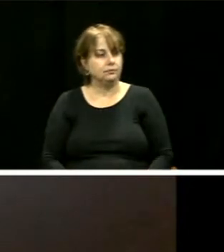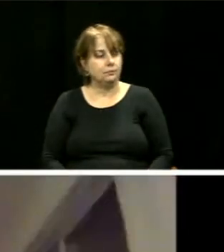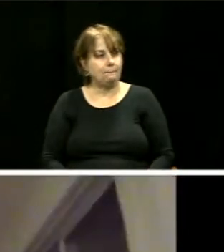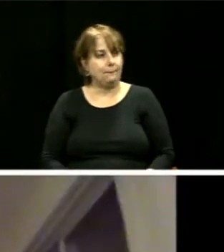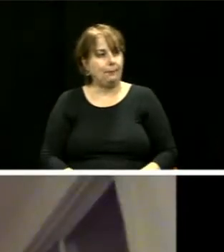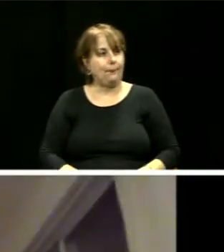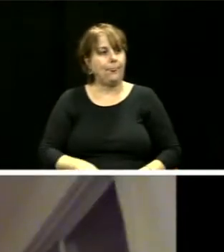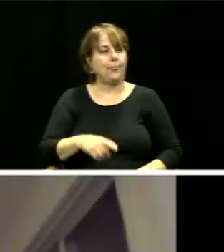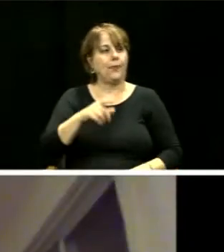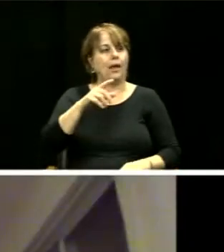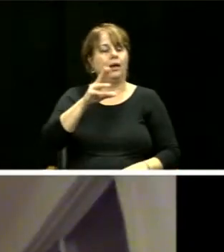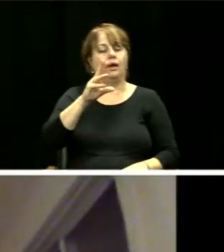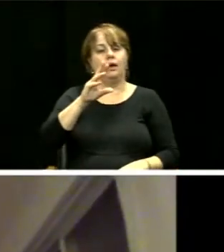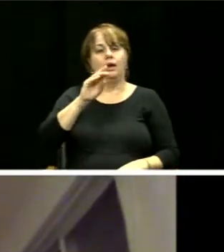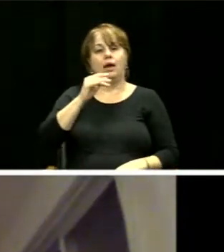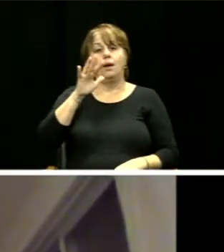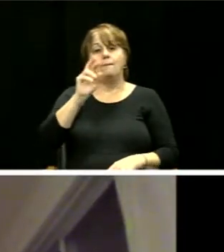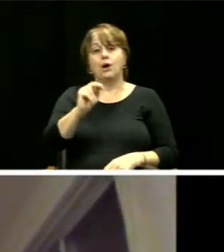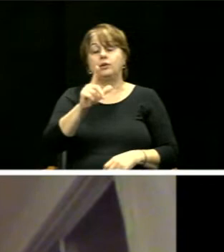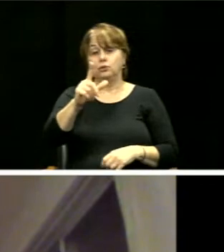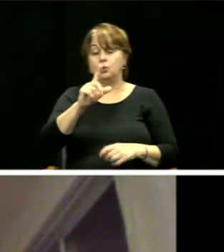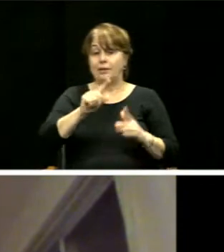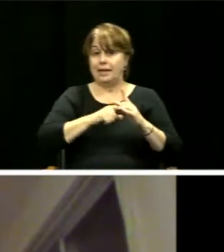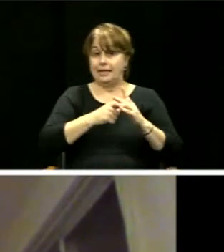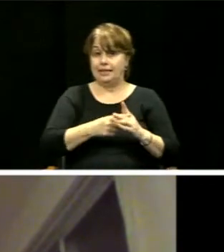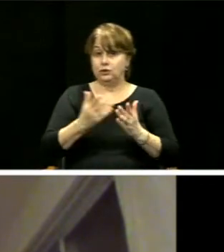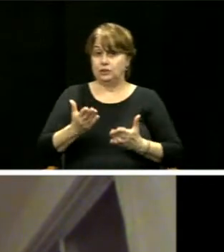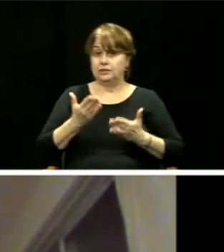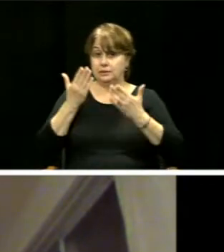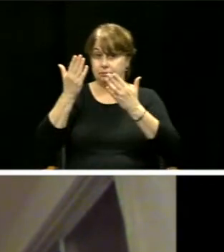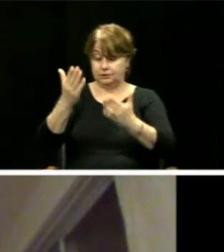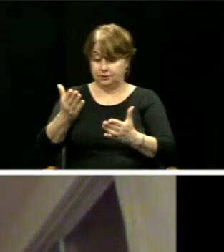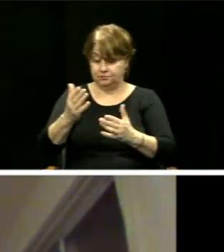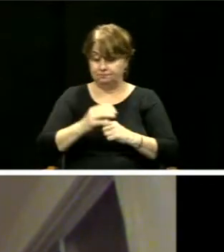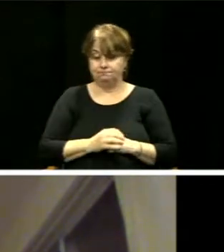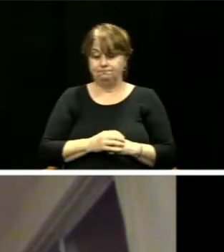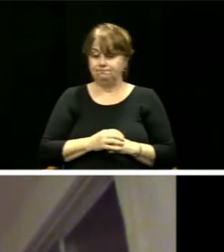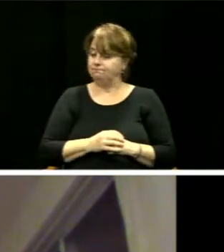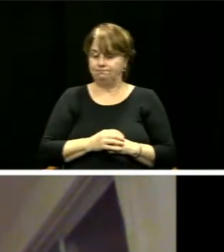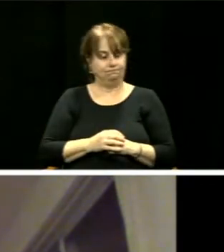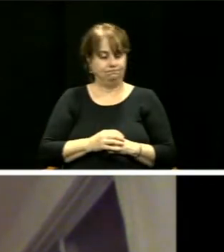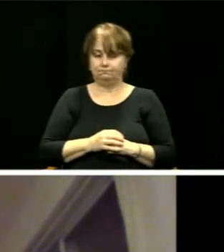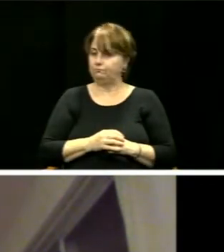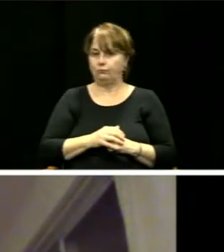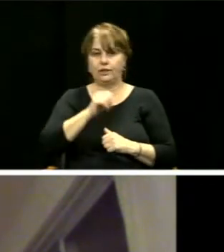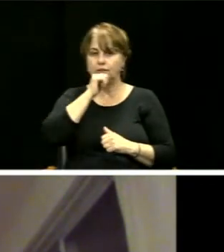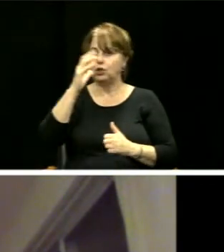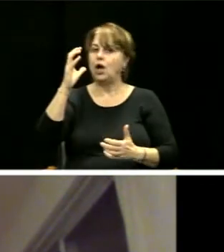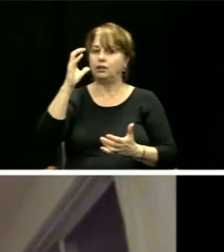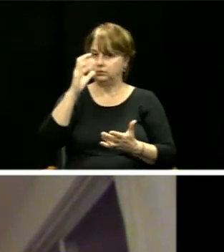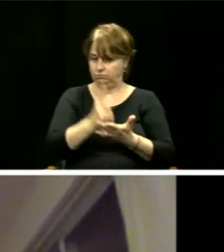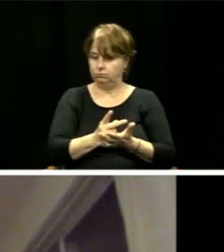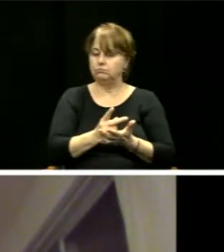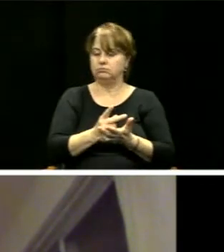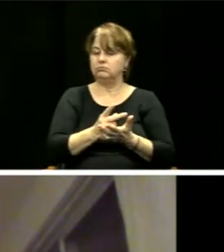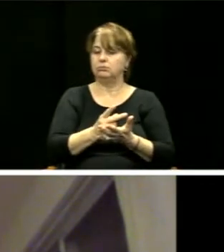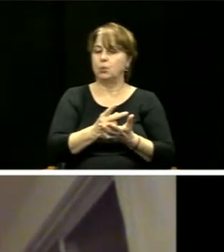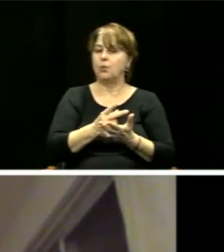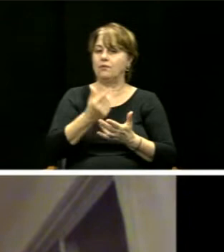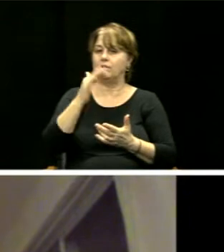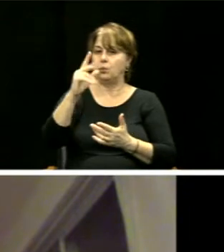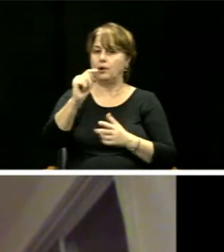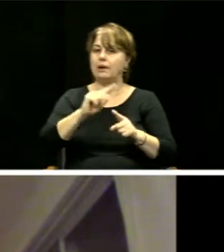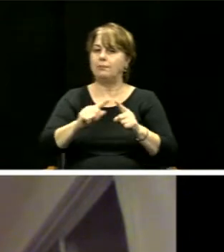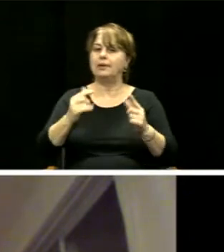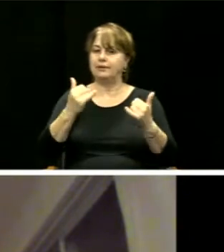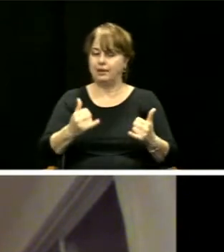So the initial submission was not favorably, did not receive the grant, but we are looking to make an update